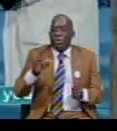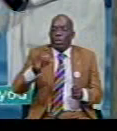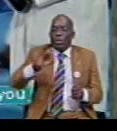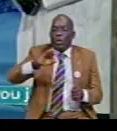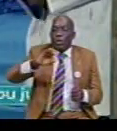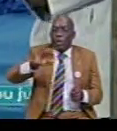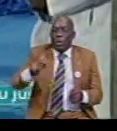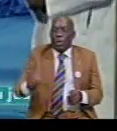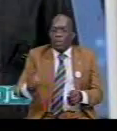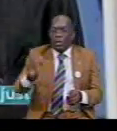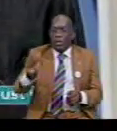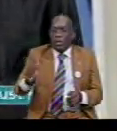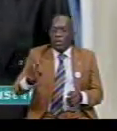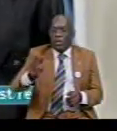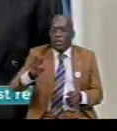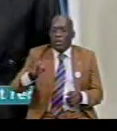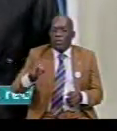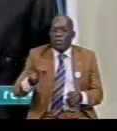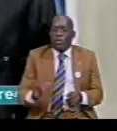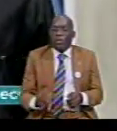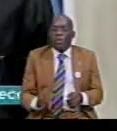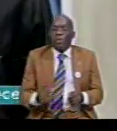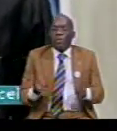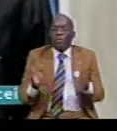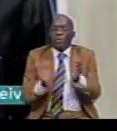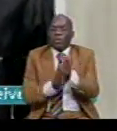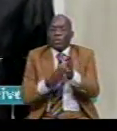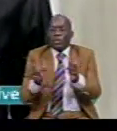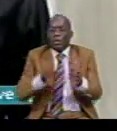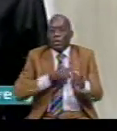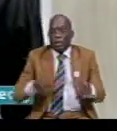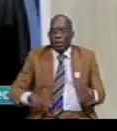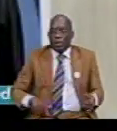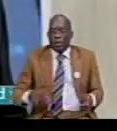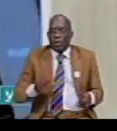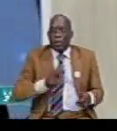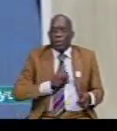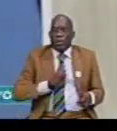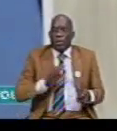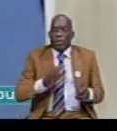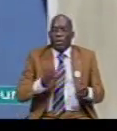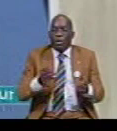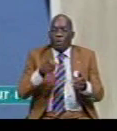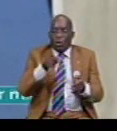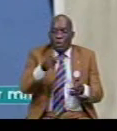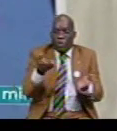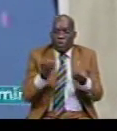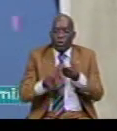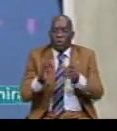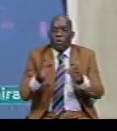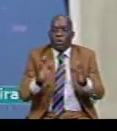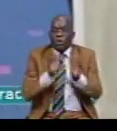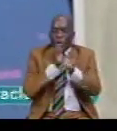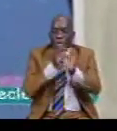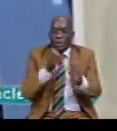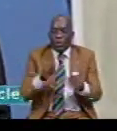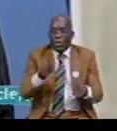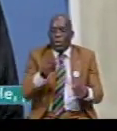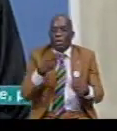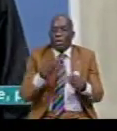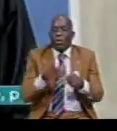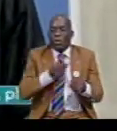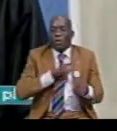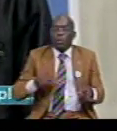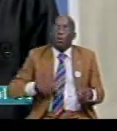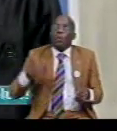testimony. Praise the Lord. I want to bless the name of the Lord for his faithfulness upon my life. My